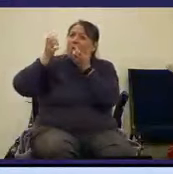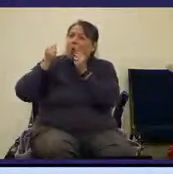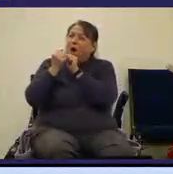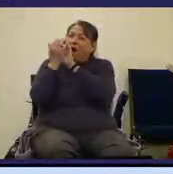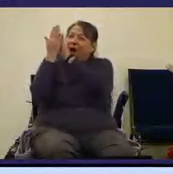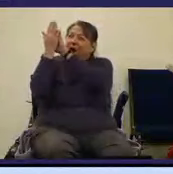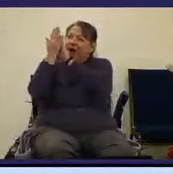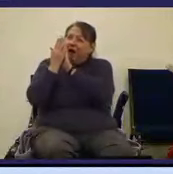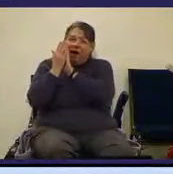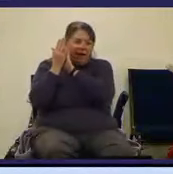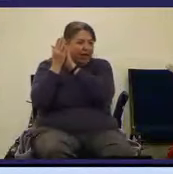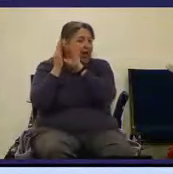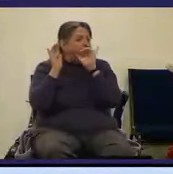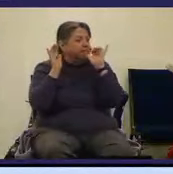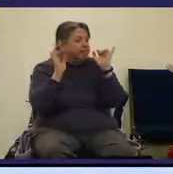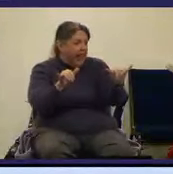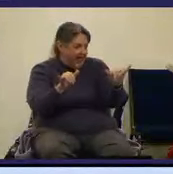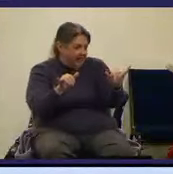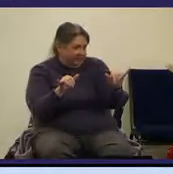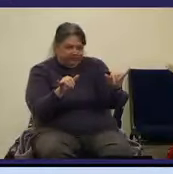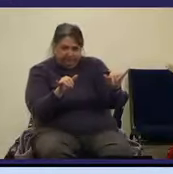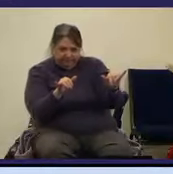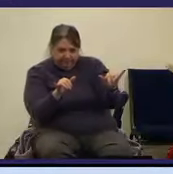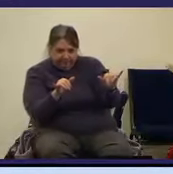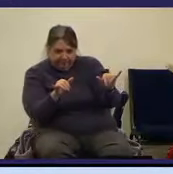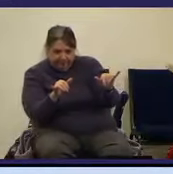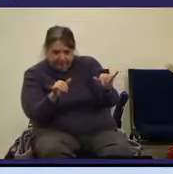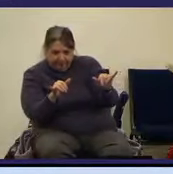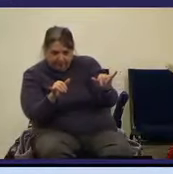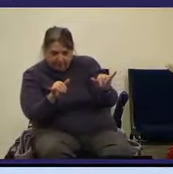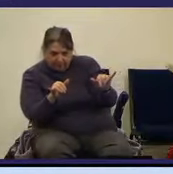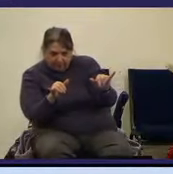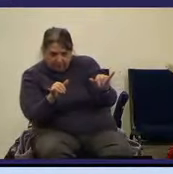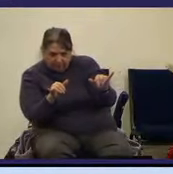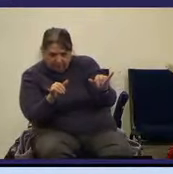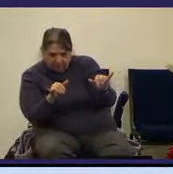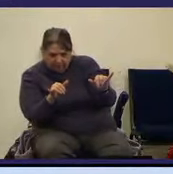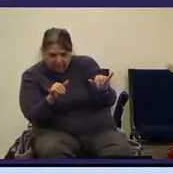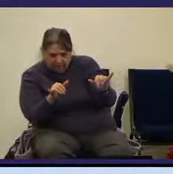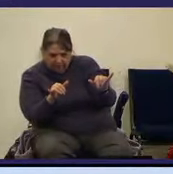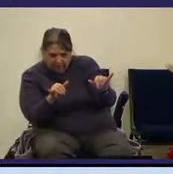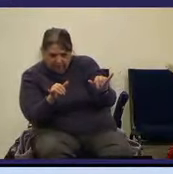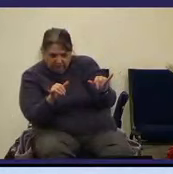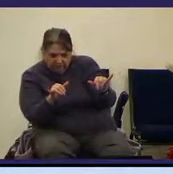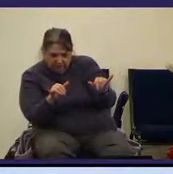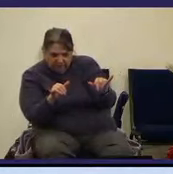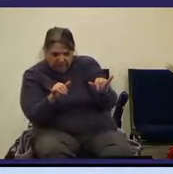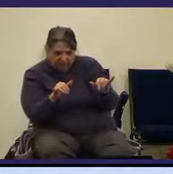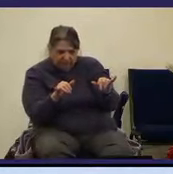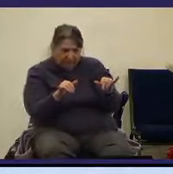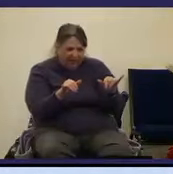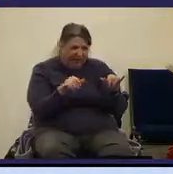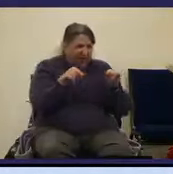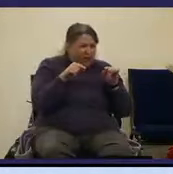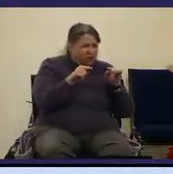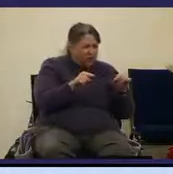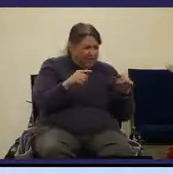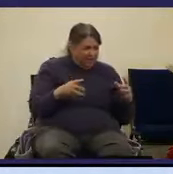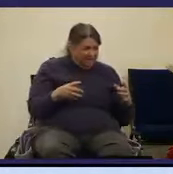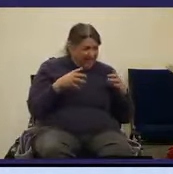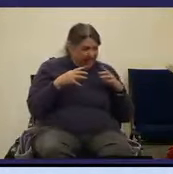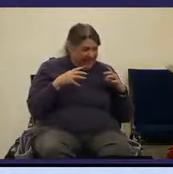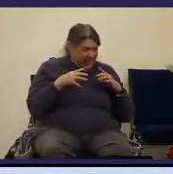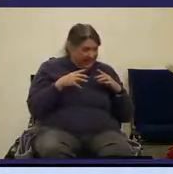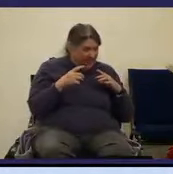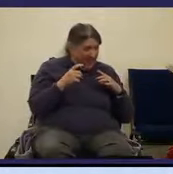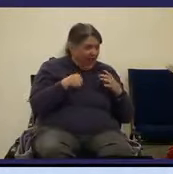together. And so sometimes he meets you in a special way. And twice I fell on my knees and just wept before the Lord. I